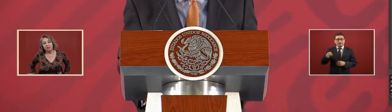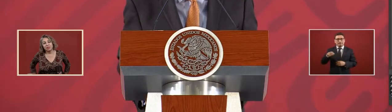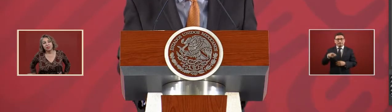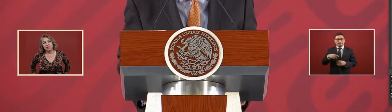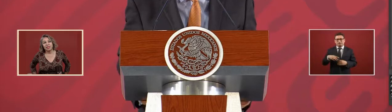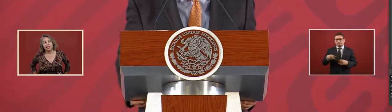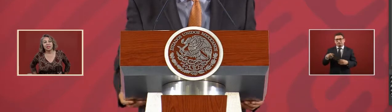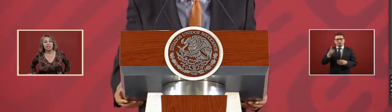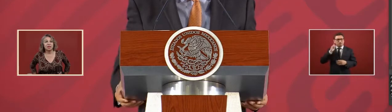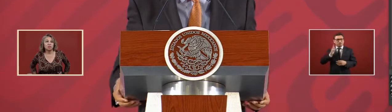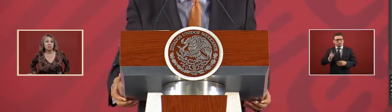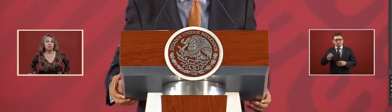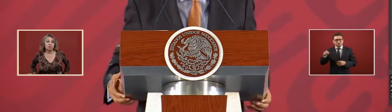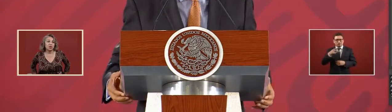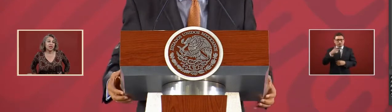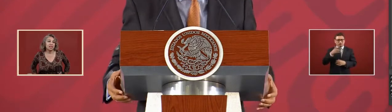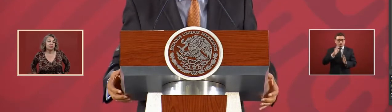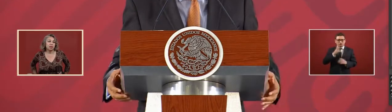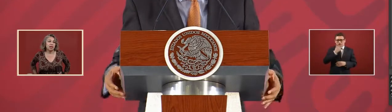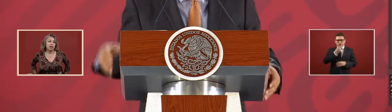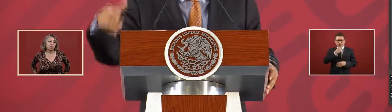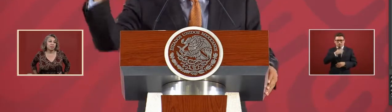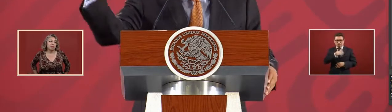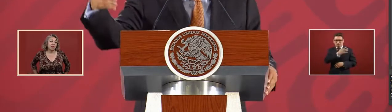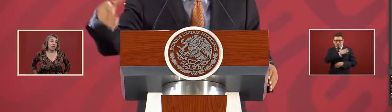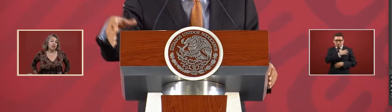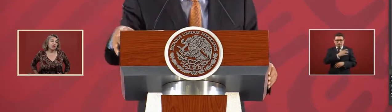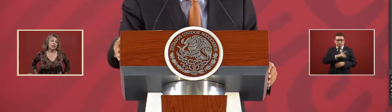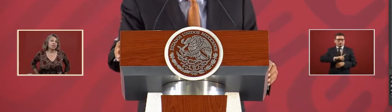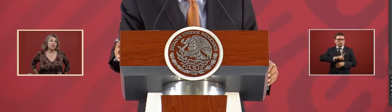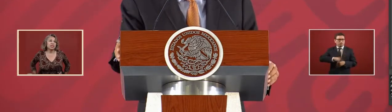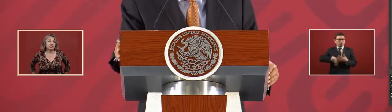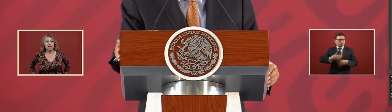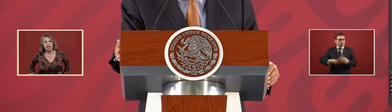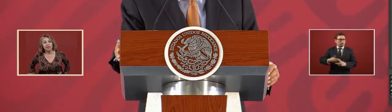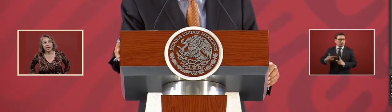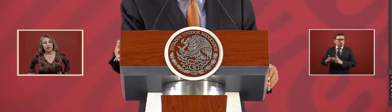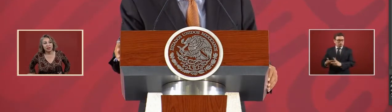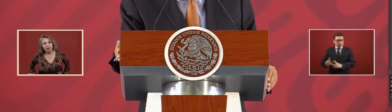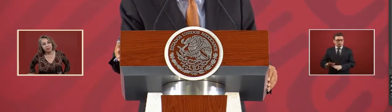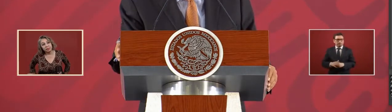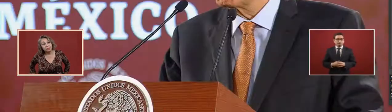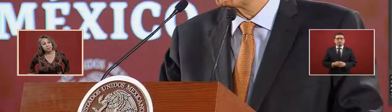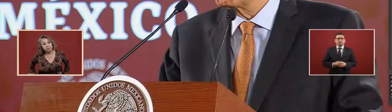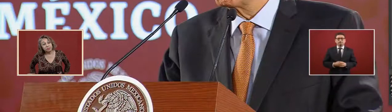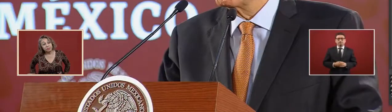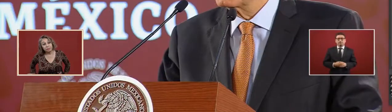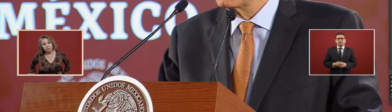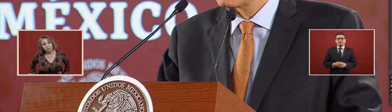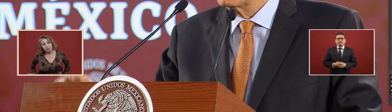Zacatecano, no was from Zacatecas. Era, he was, I guess, running. Fue asesinado después. And he was assassinated later.